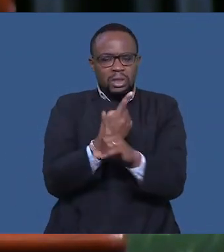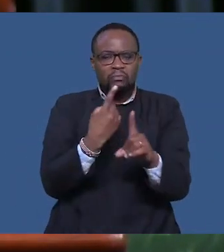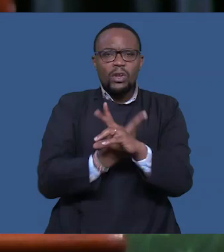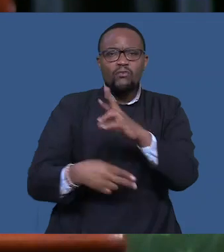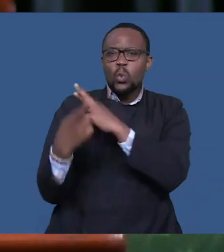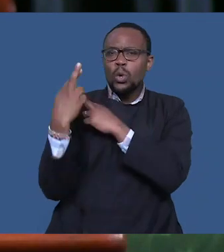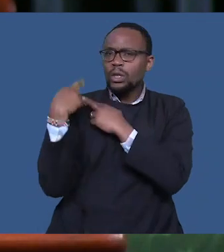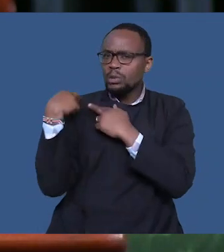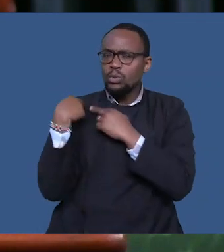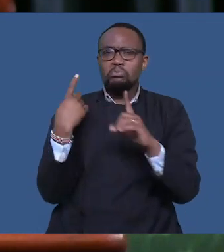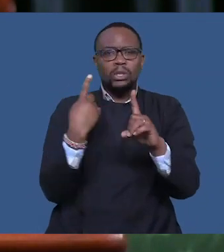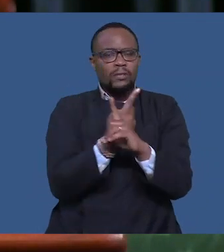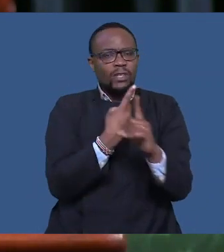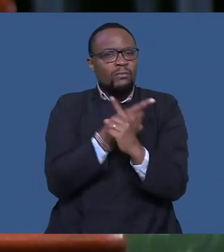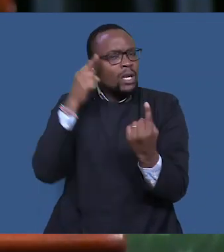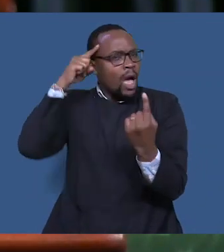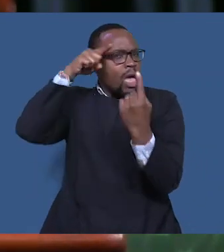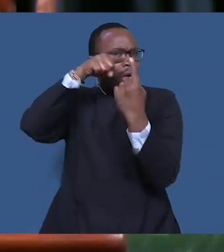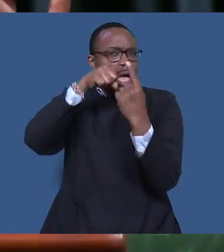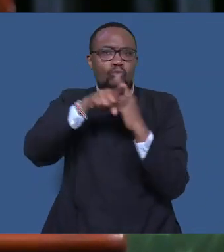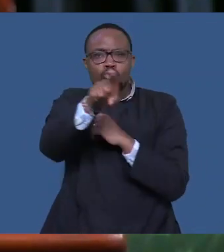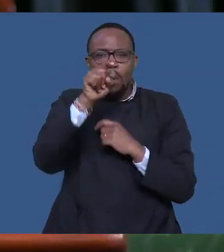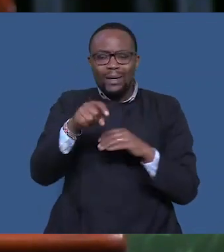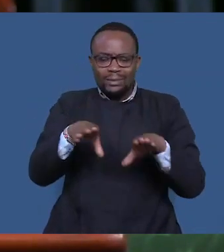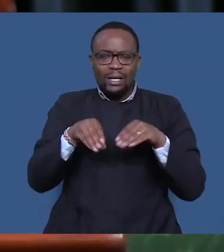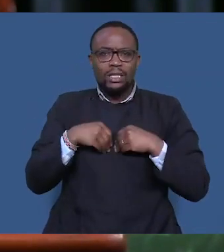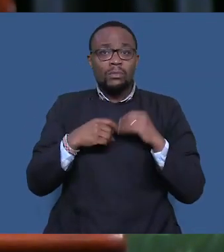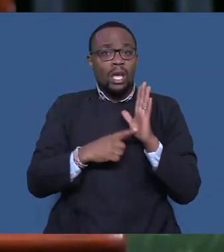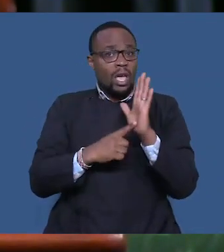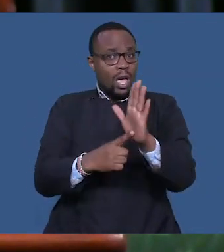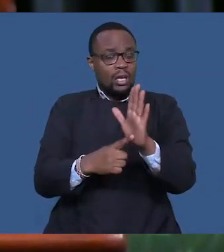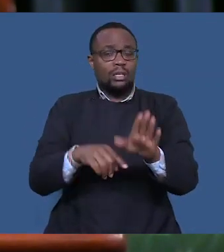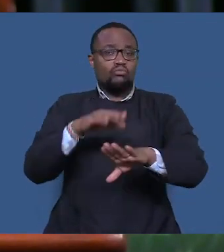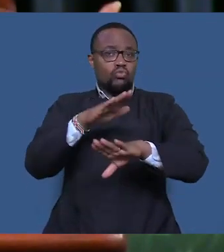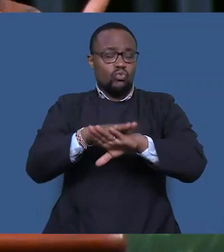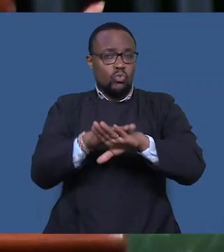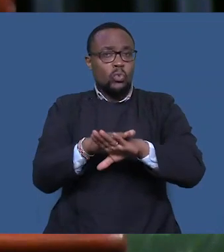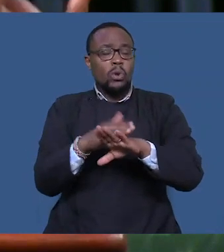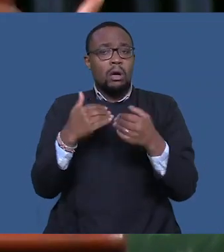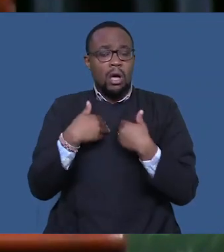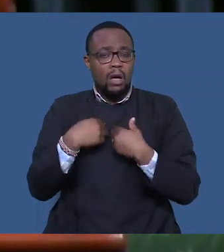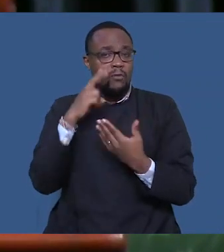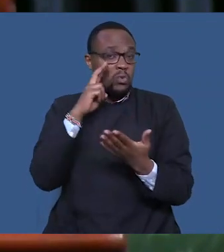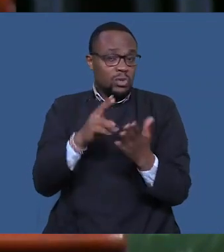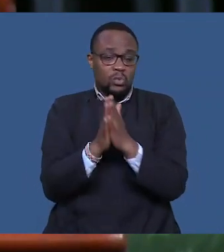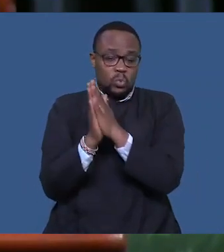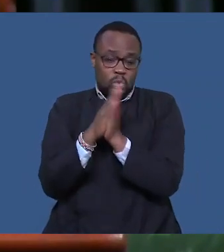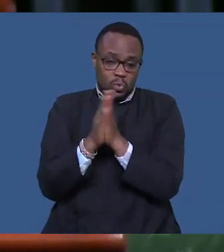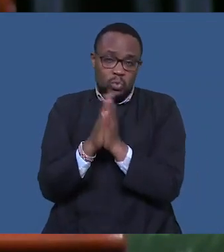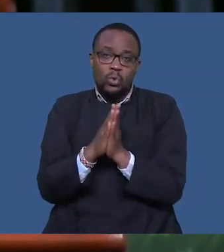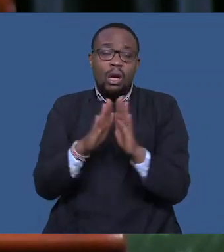role which has been entrusted to us. And we see Titus being a very good example for us to actually look at how we can take